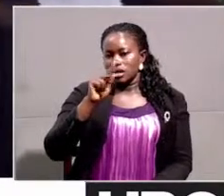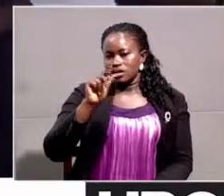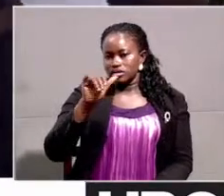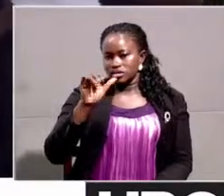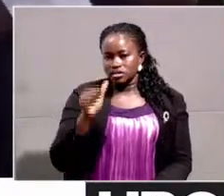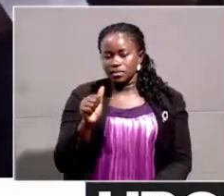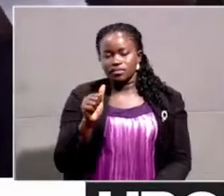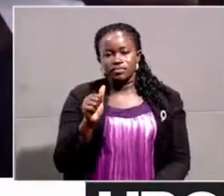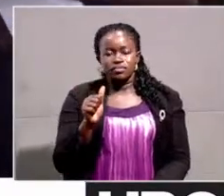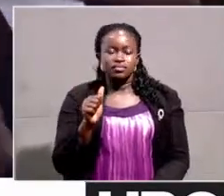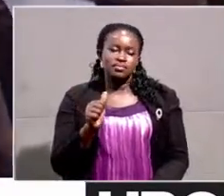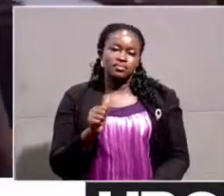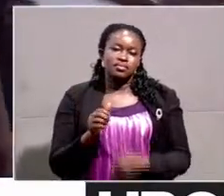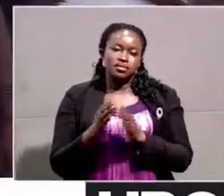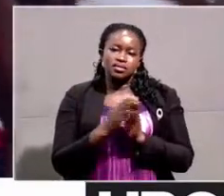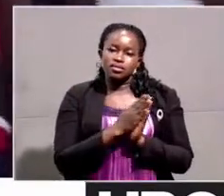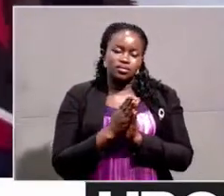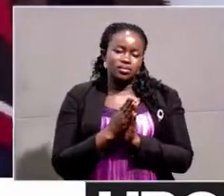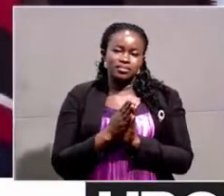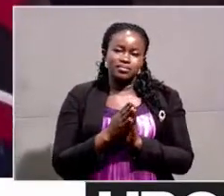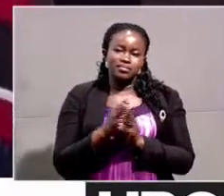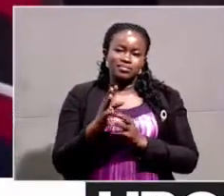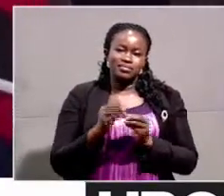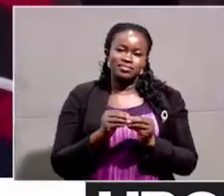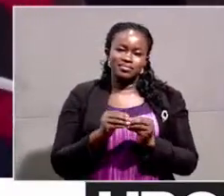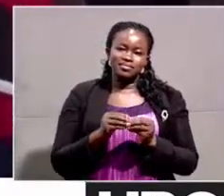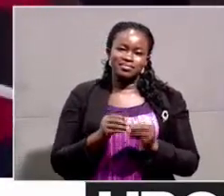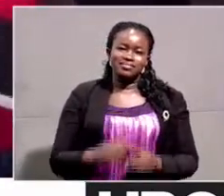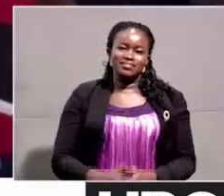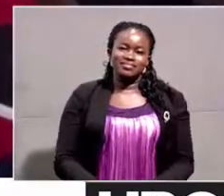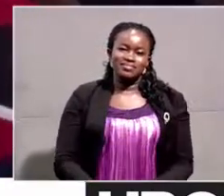John Burns, Sentamu, reporting.